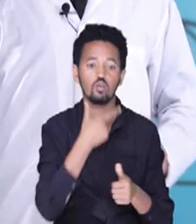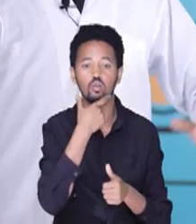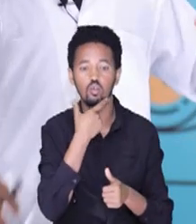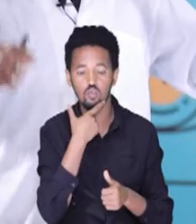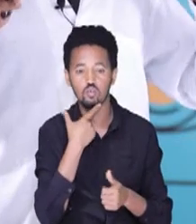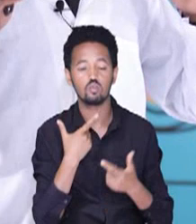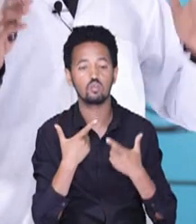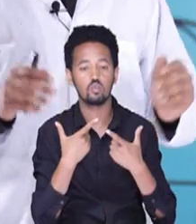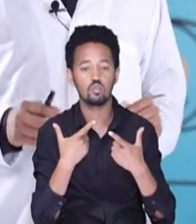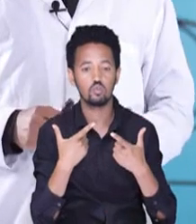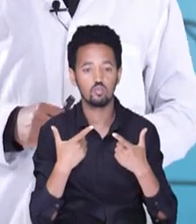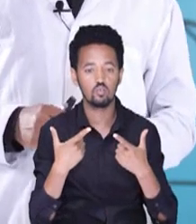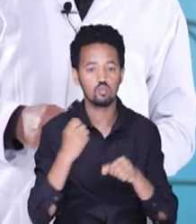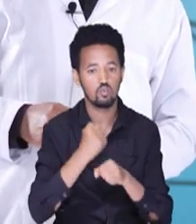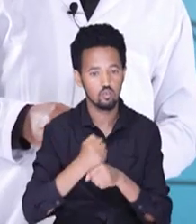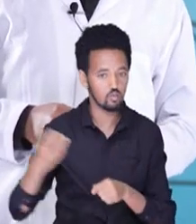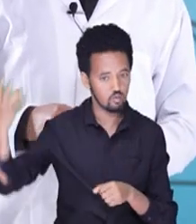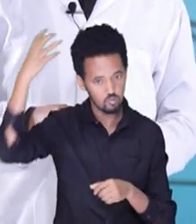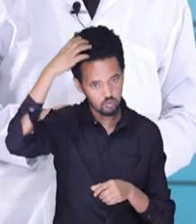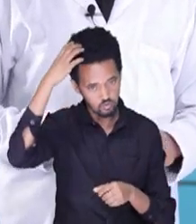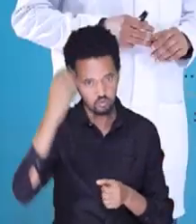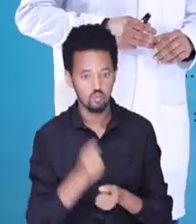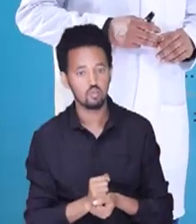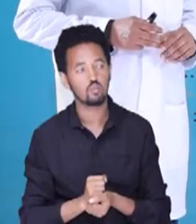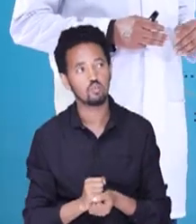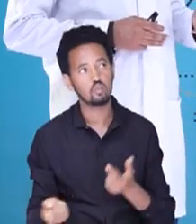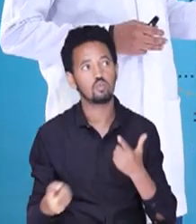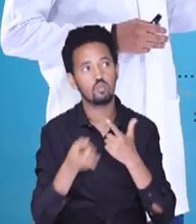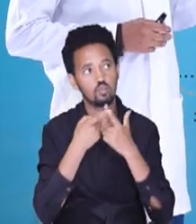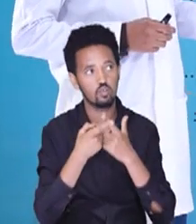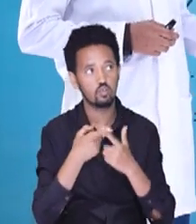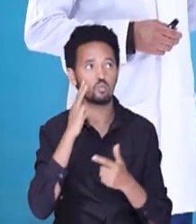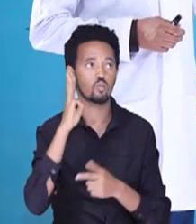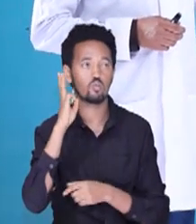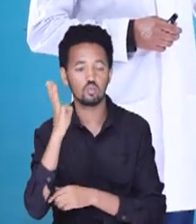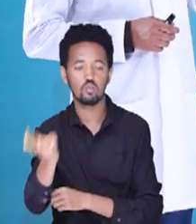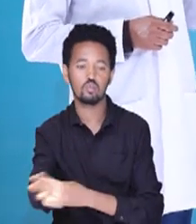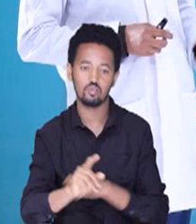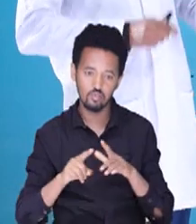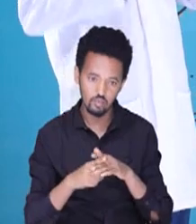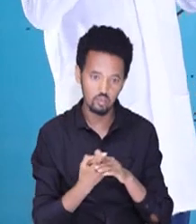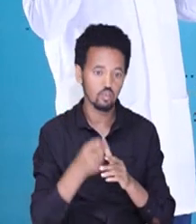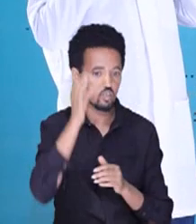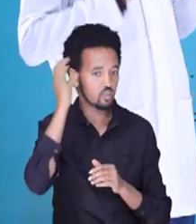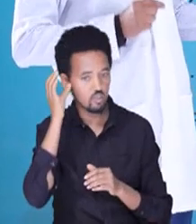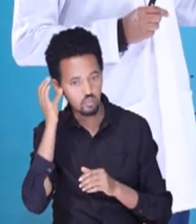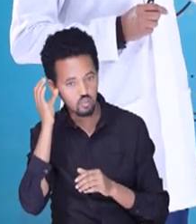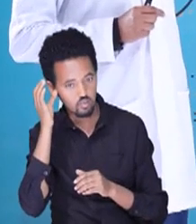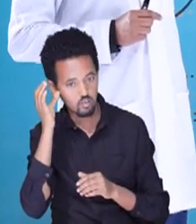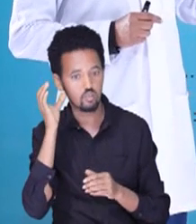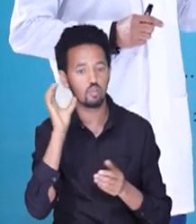War. In 1648, the Second Civil War was started. Charles attempted